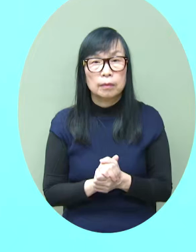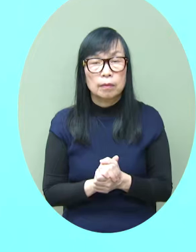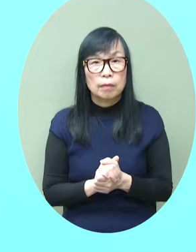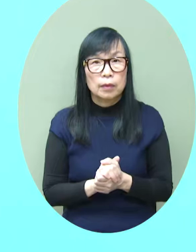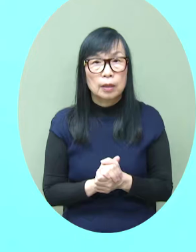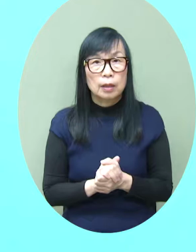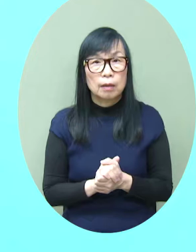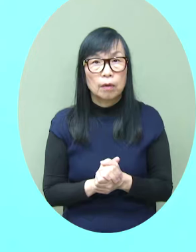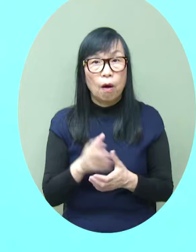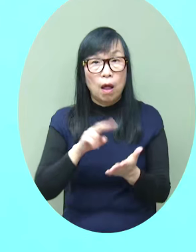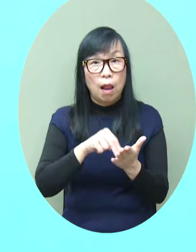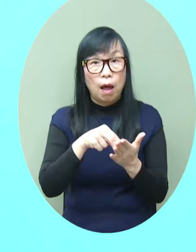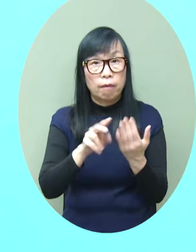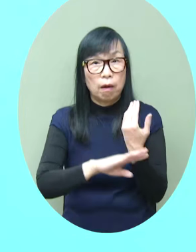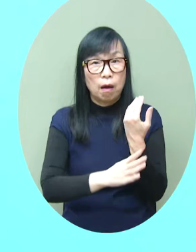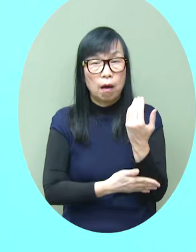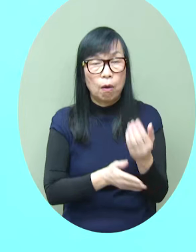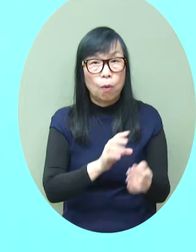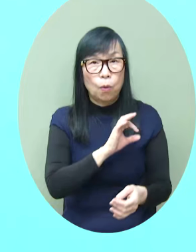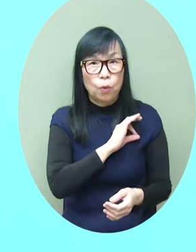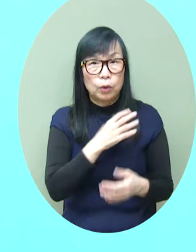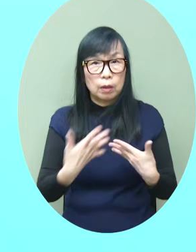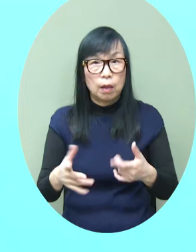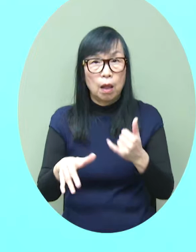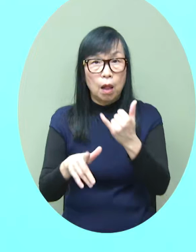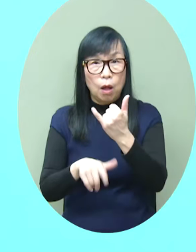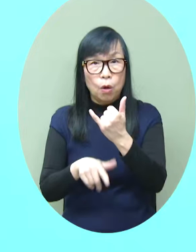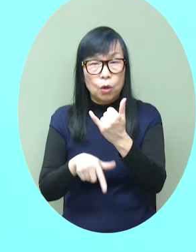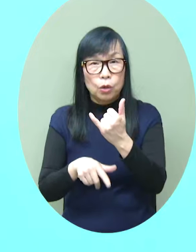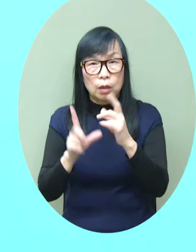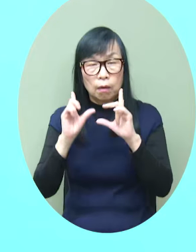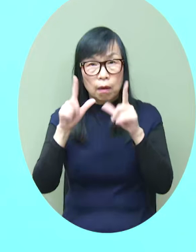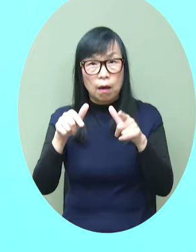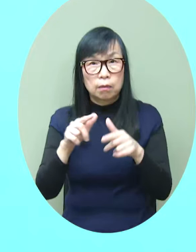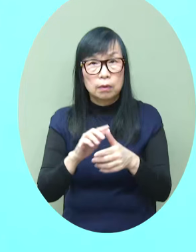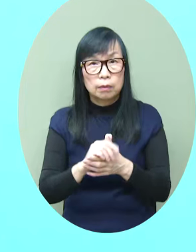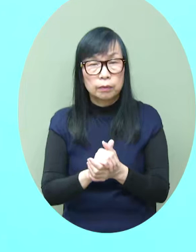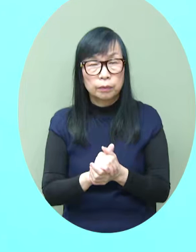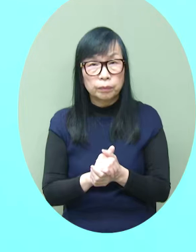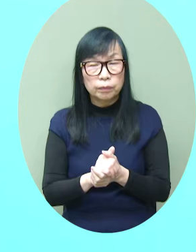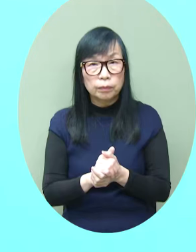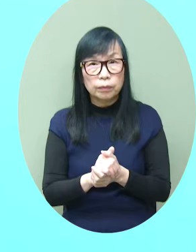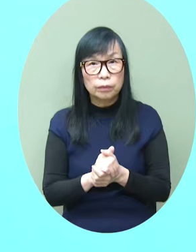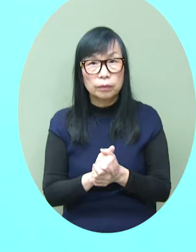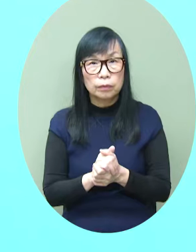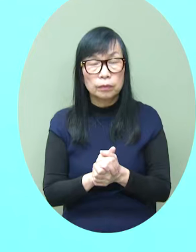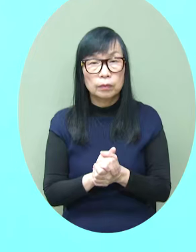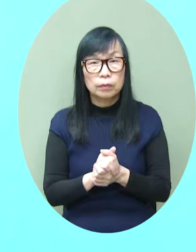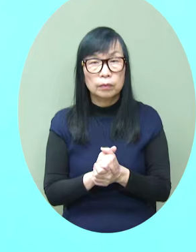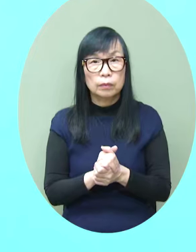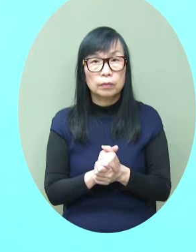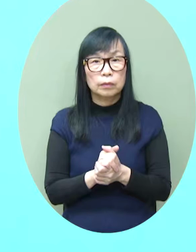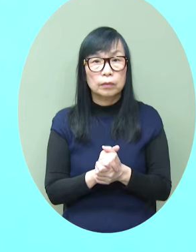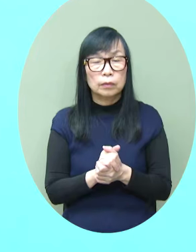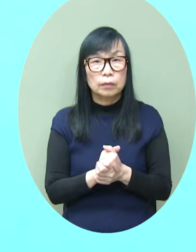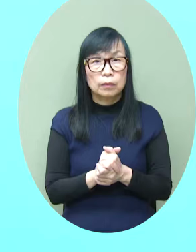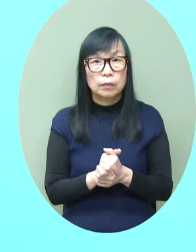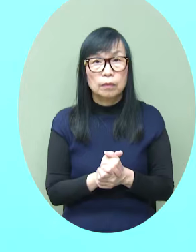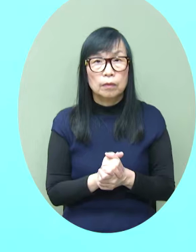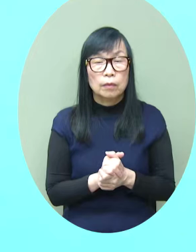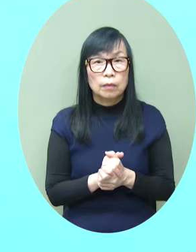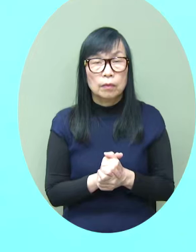Legislative Council in June this year. I am very appreciative of the Chief Secretary for Administration and the